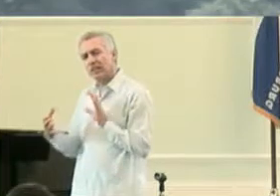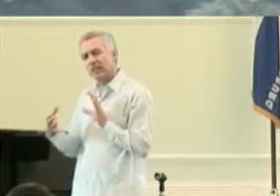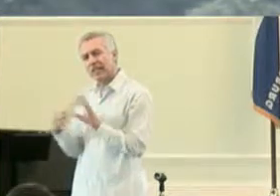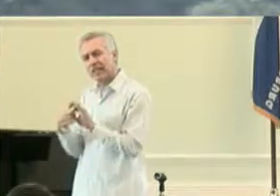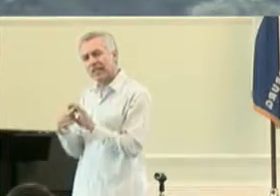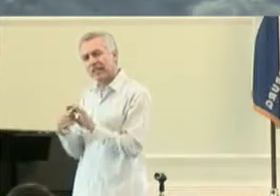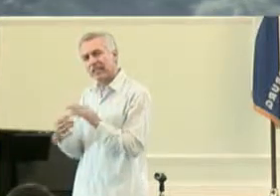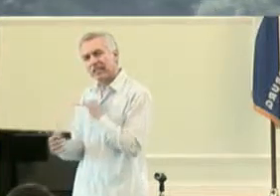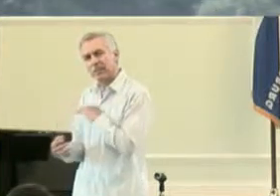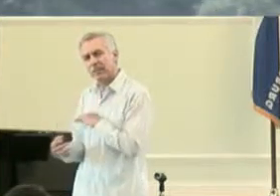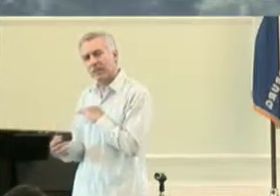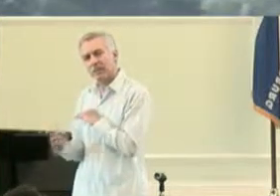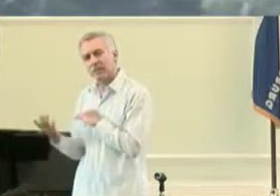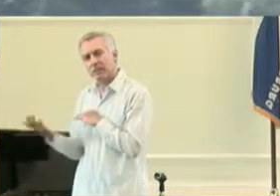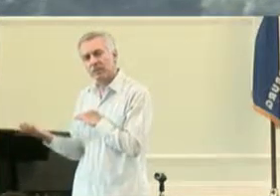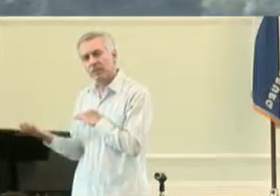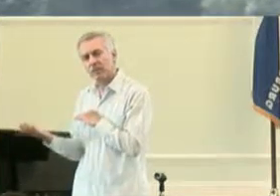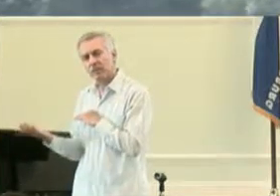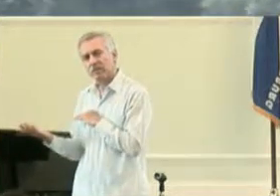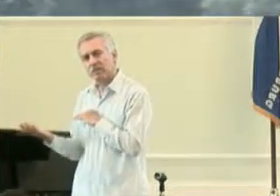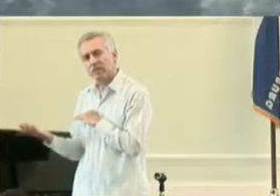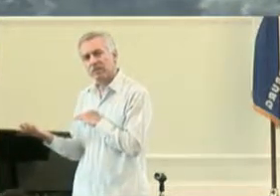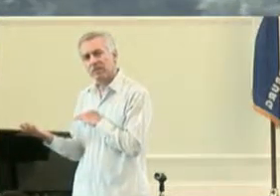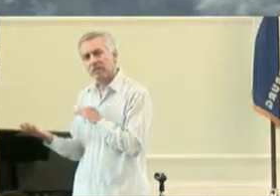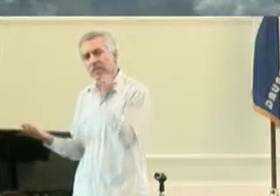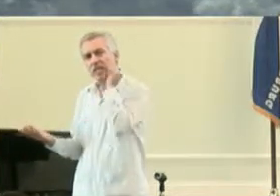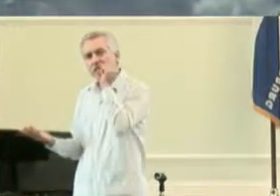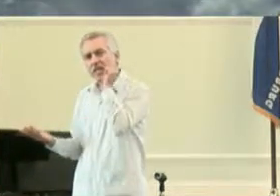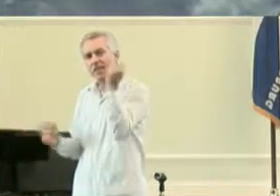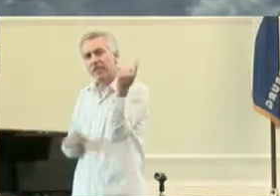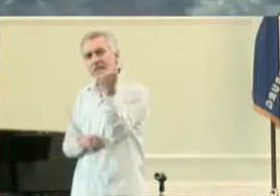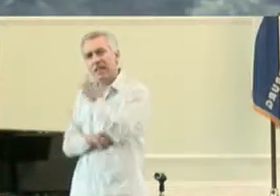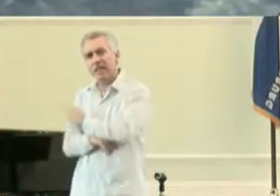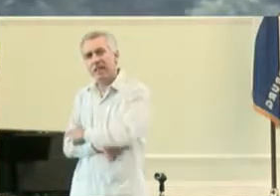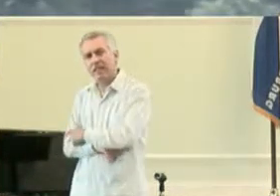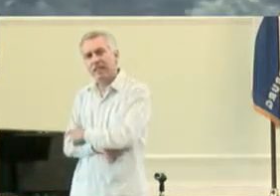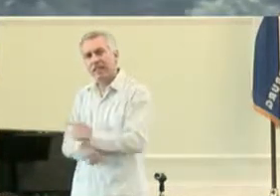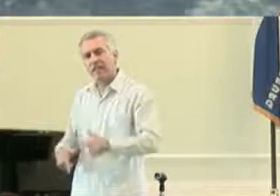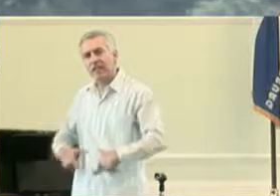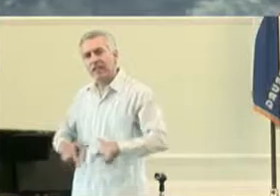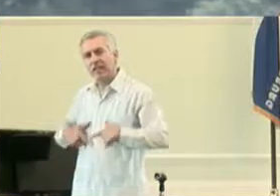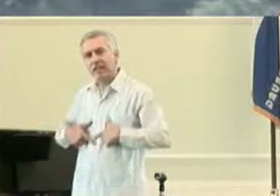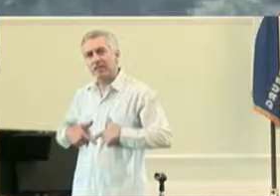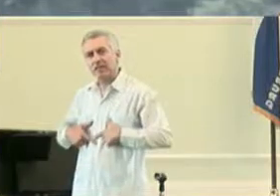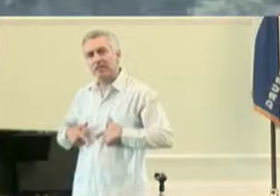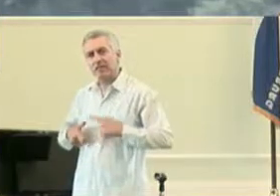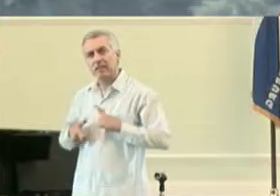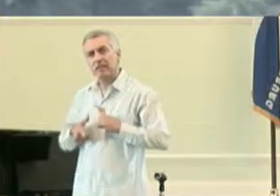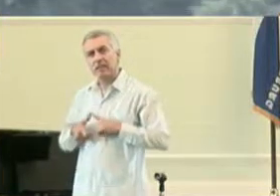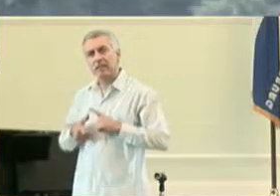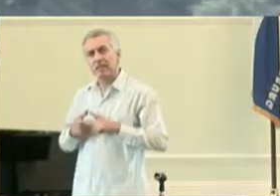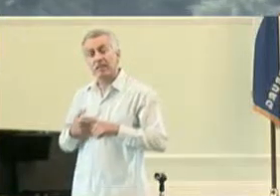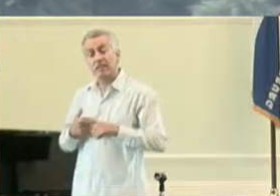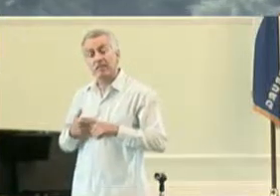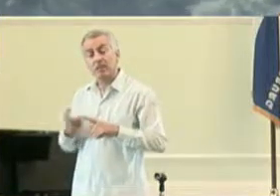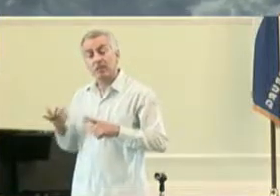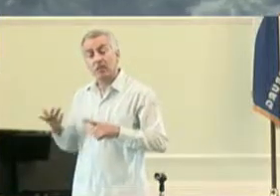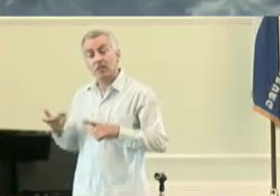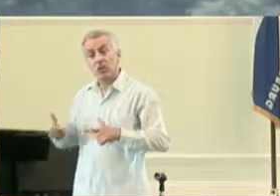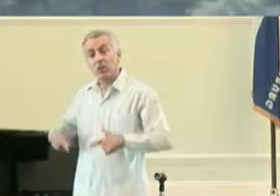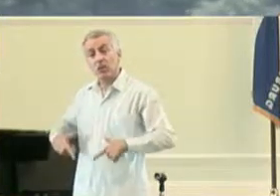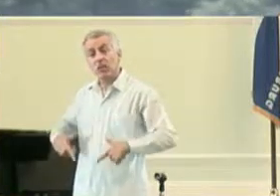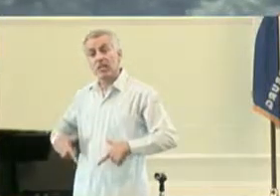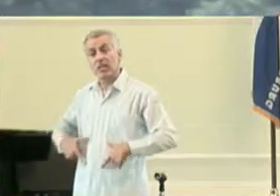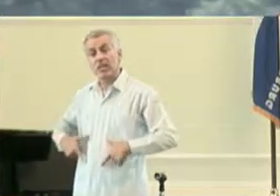ministry in our day-to-day life, then we're not living up to the calling that God has